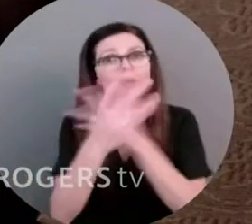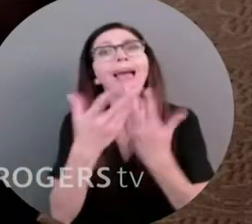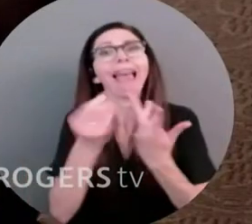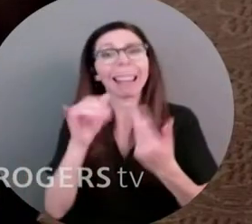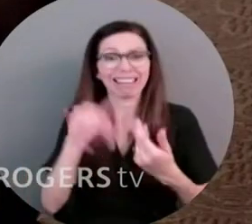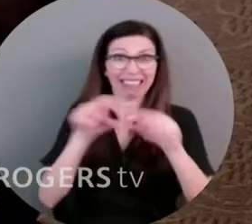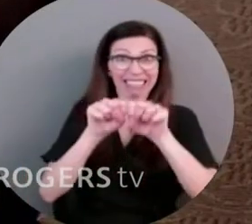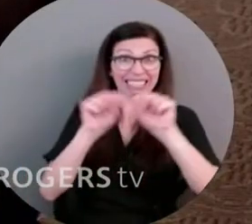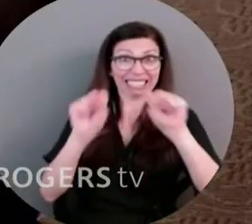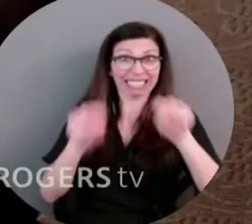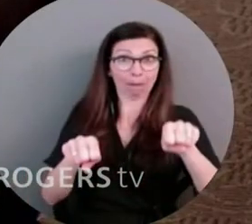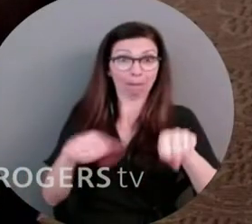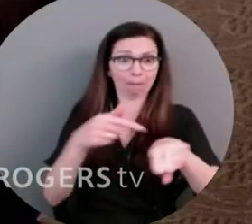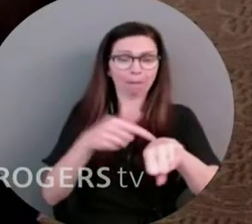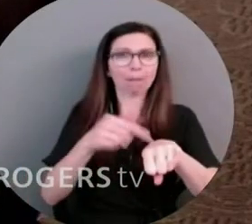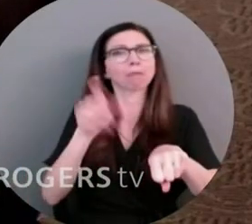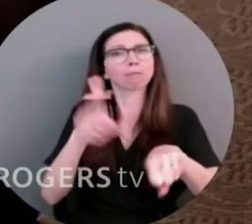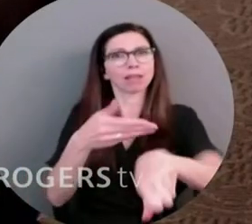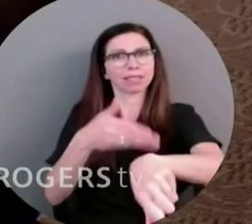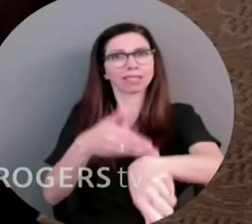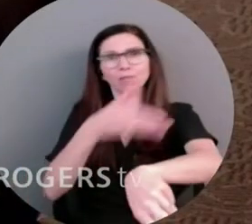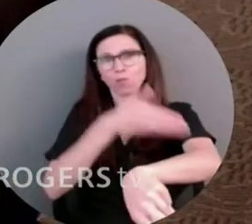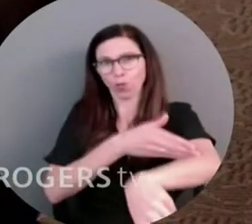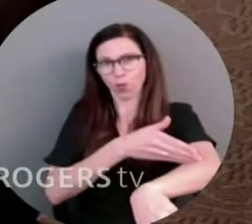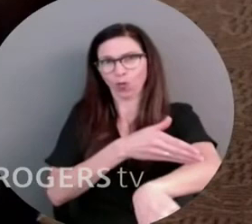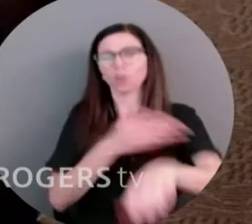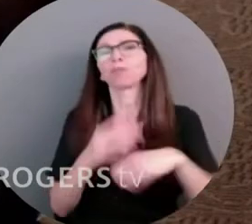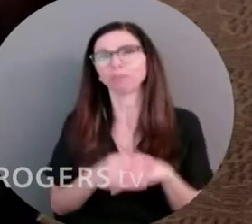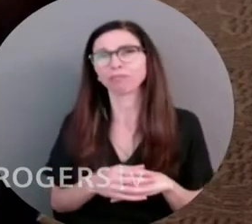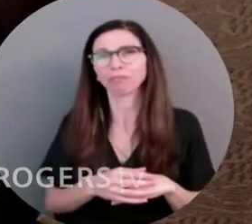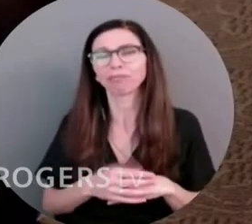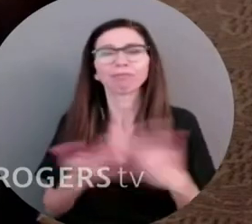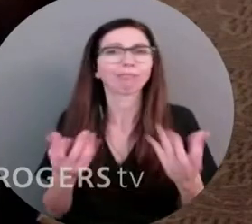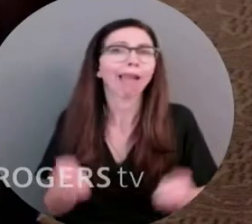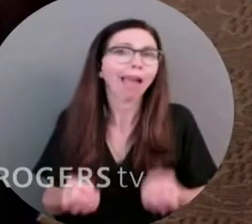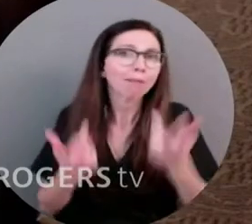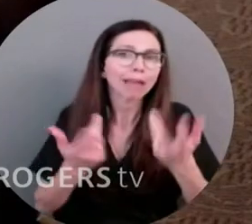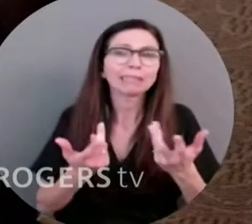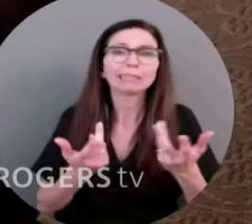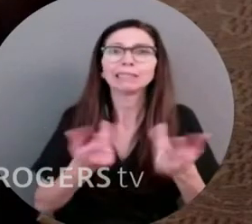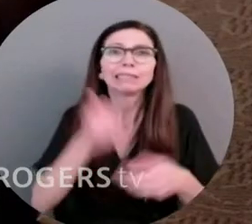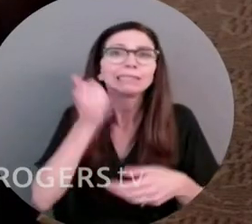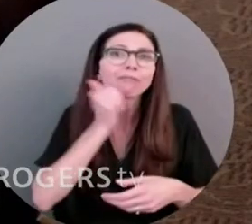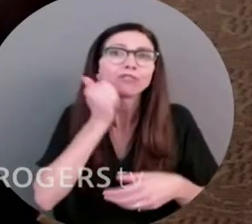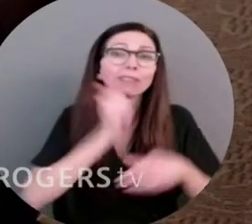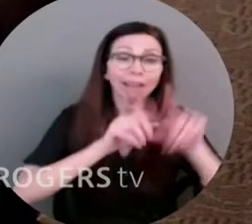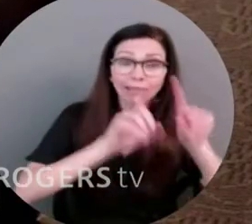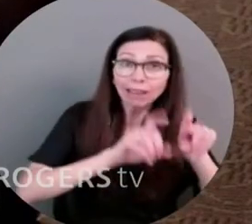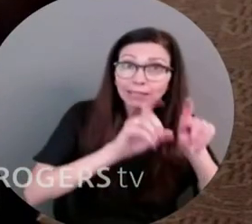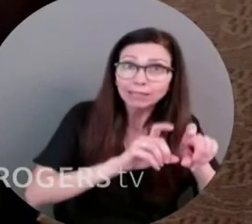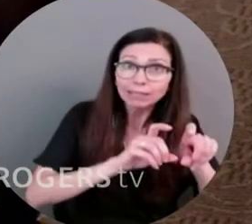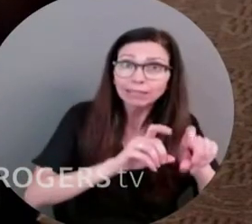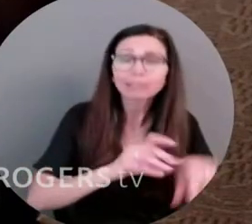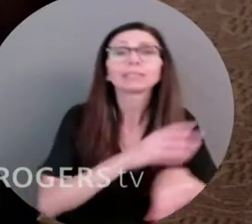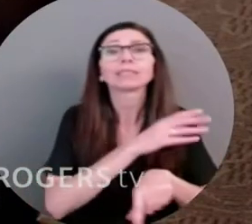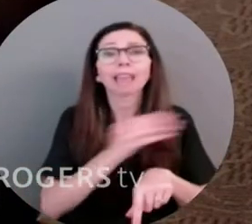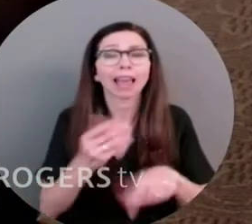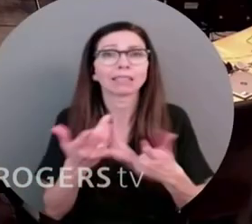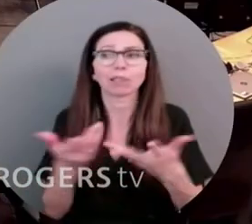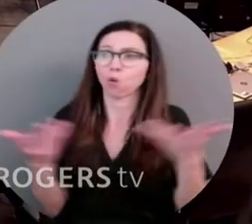be transparent about the volume of testing and the comparison to the capacity for testing that's happening in our